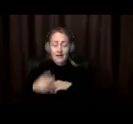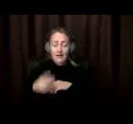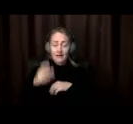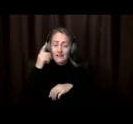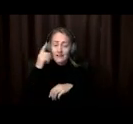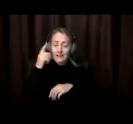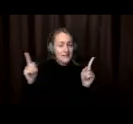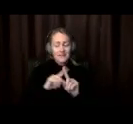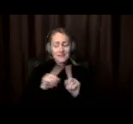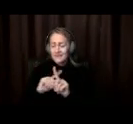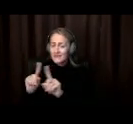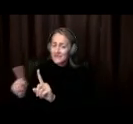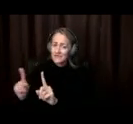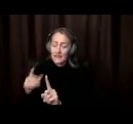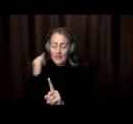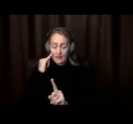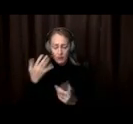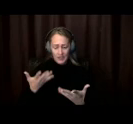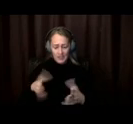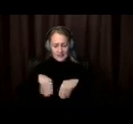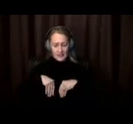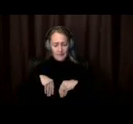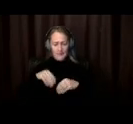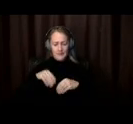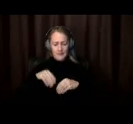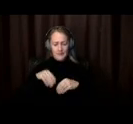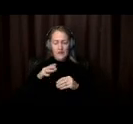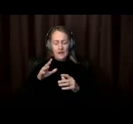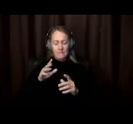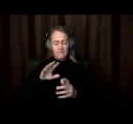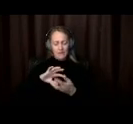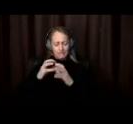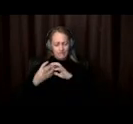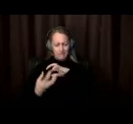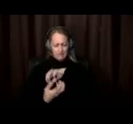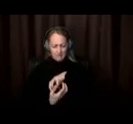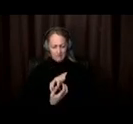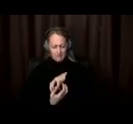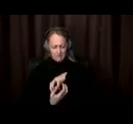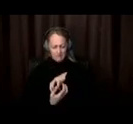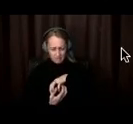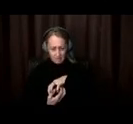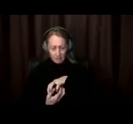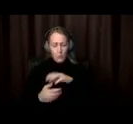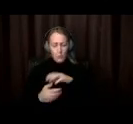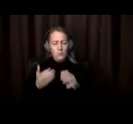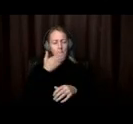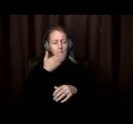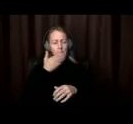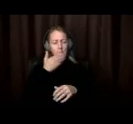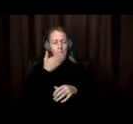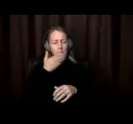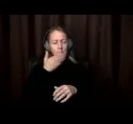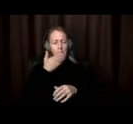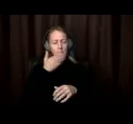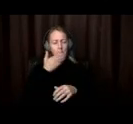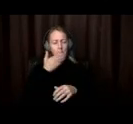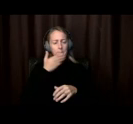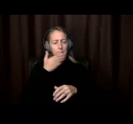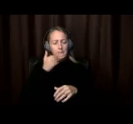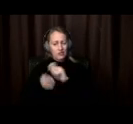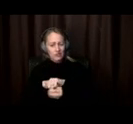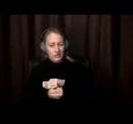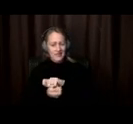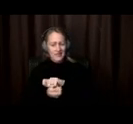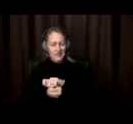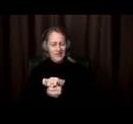By adopting an intersectional lens, we have a better opportunity to understand why and to change the institutions that help and